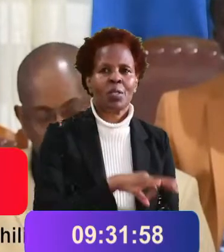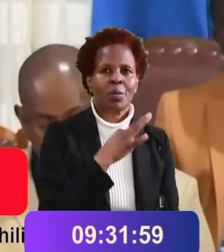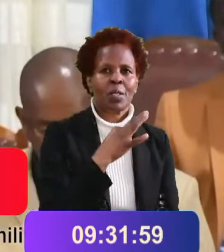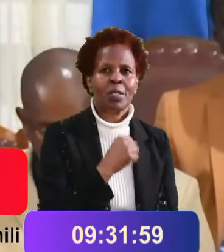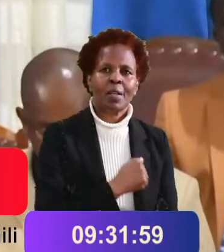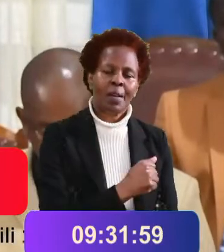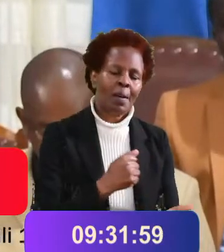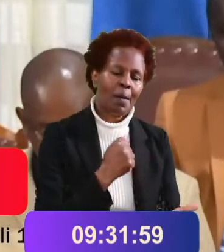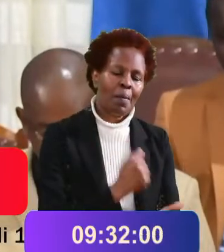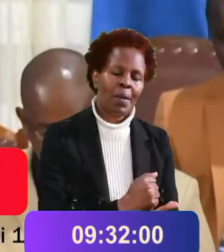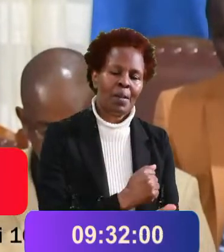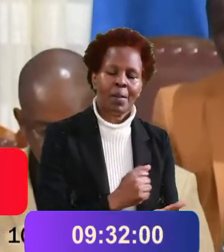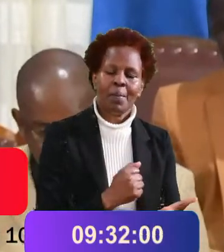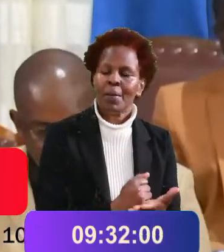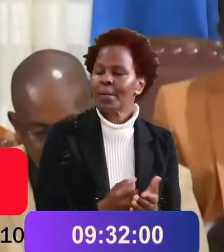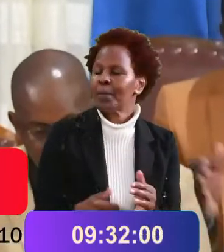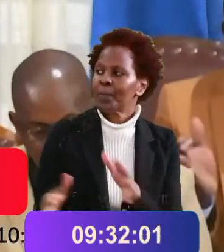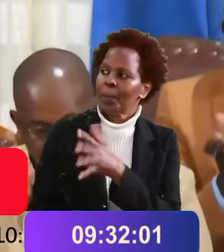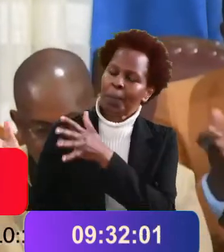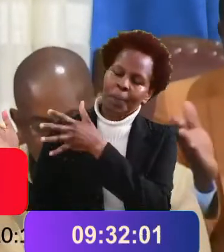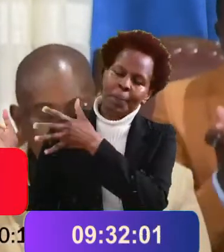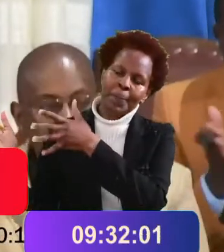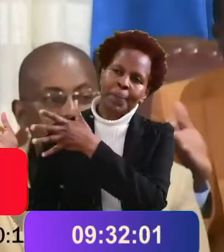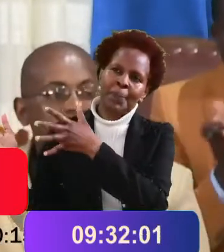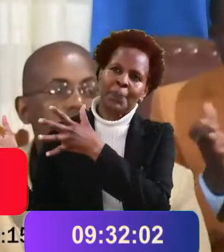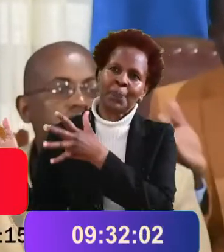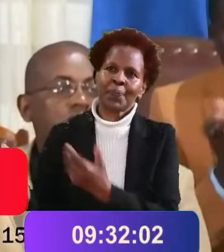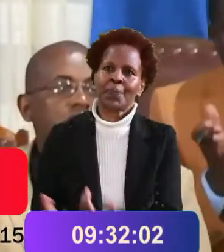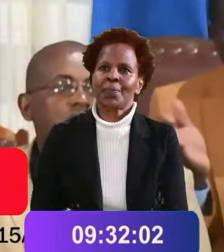Spirit. Amen, amen, and amen.